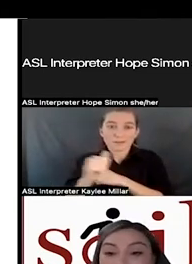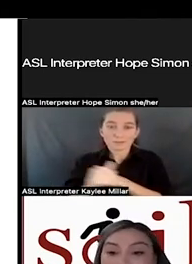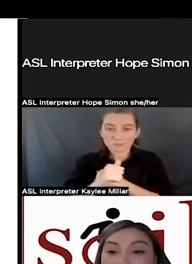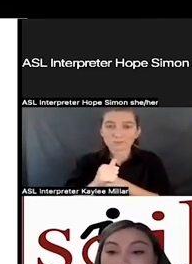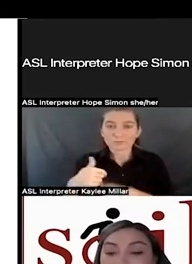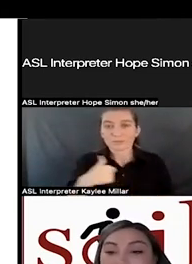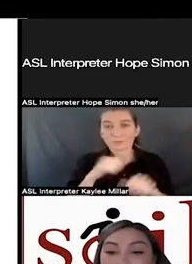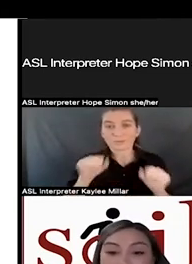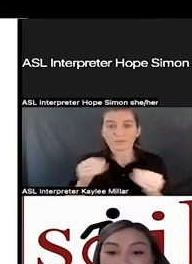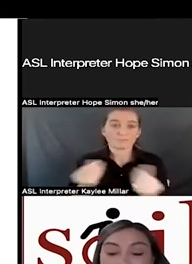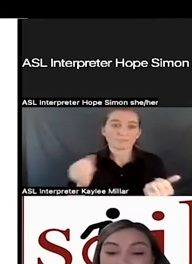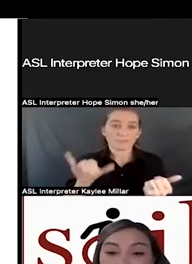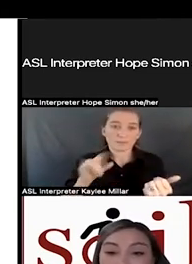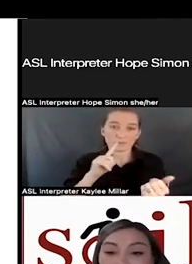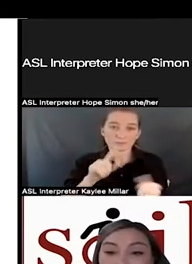earthquake